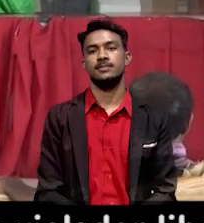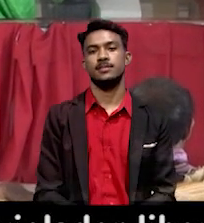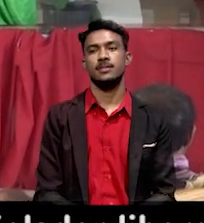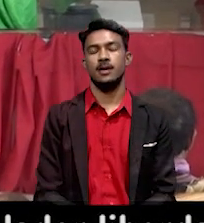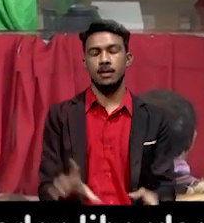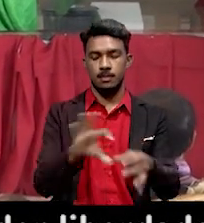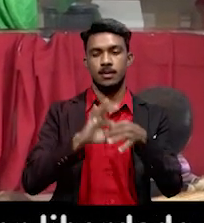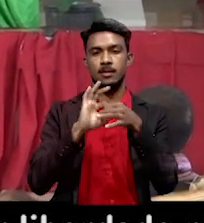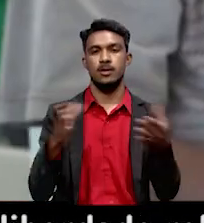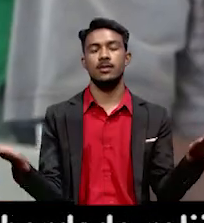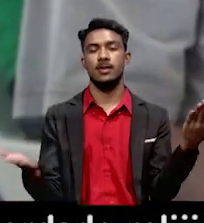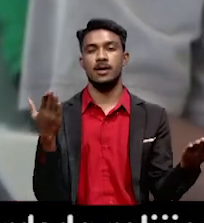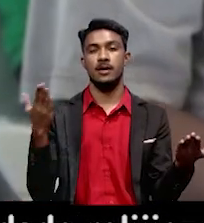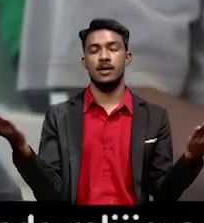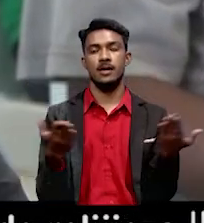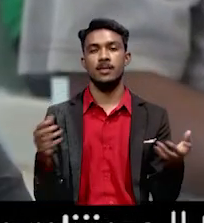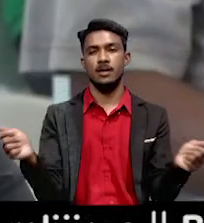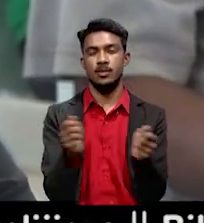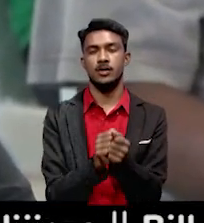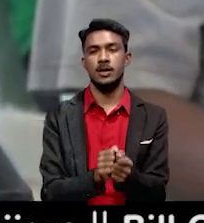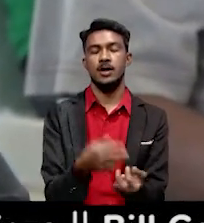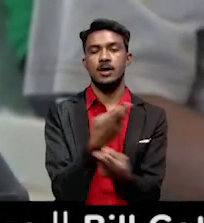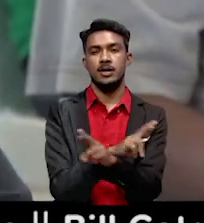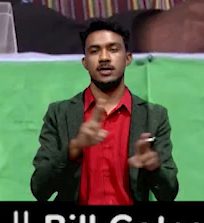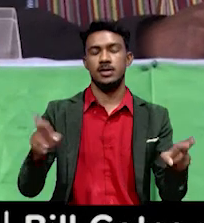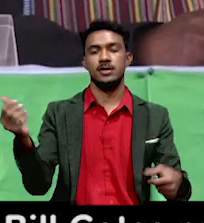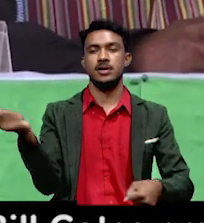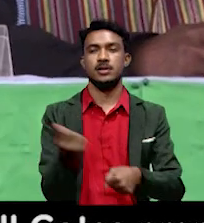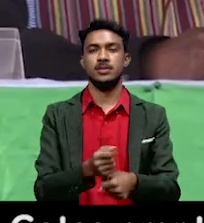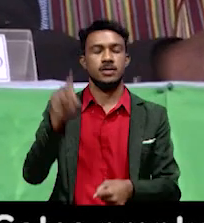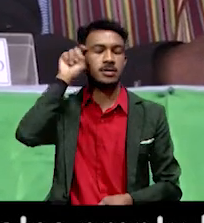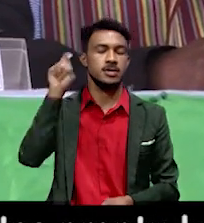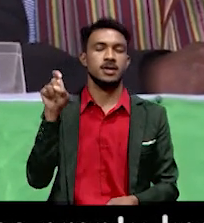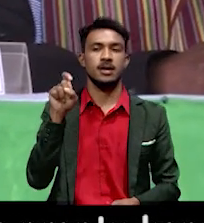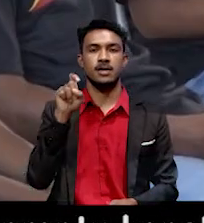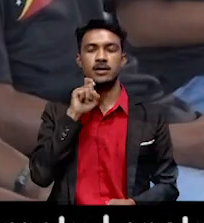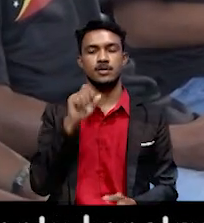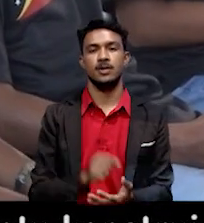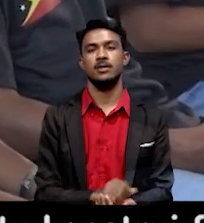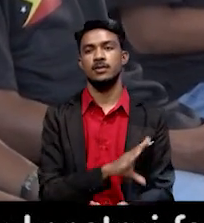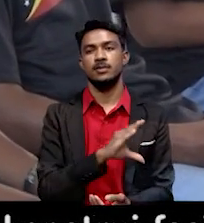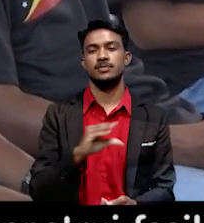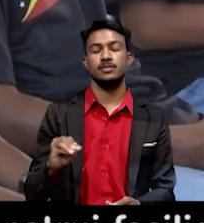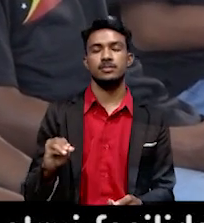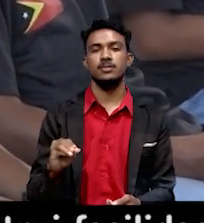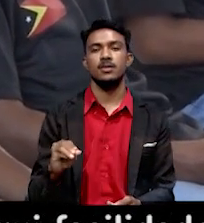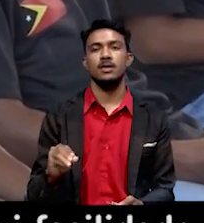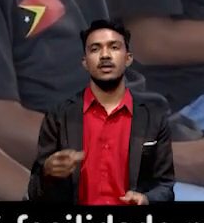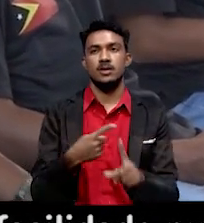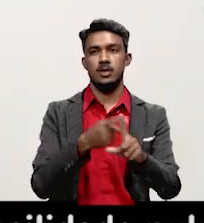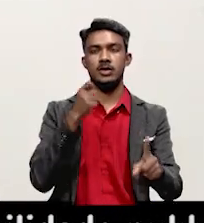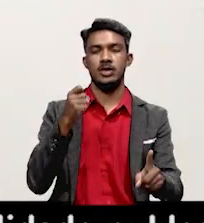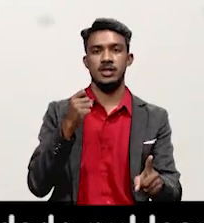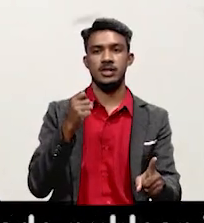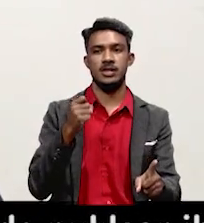nebe envolve ia Movimentu Kuadru Rezisténsia no Rezisténsia Apoia Xanana ka MOQURA-X, mai husi kuadru